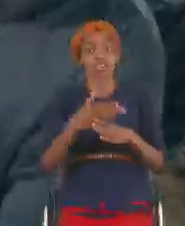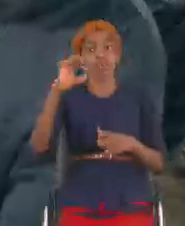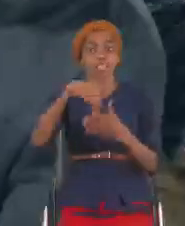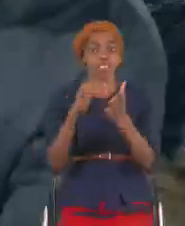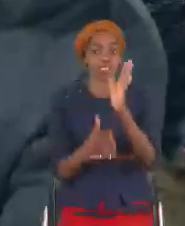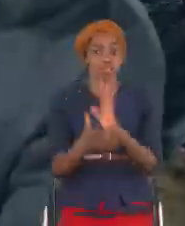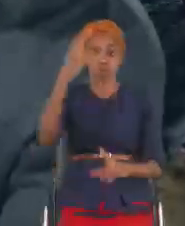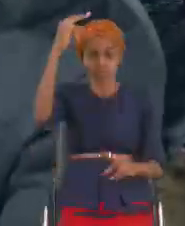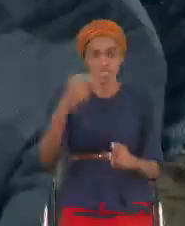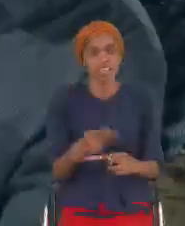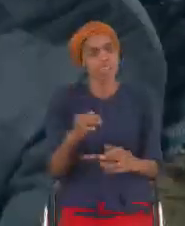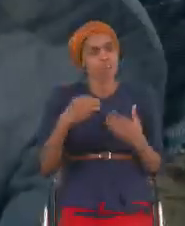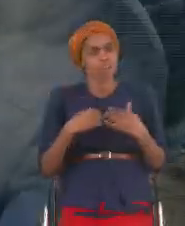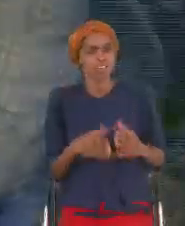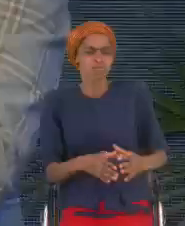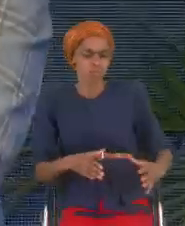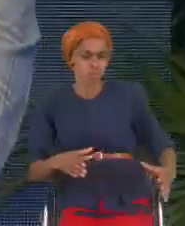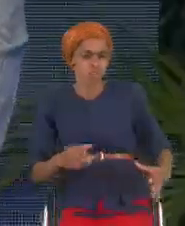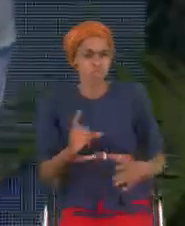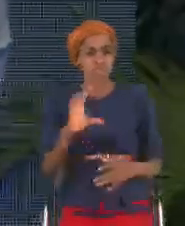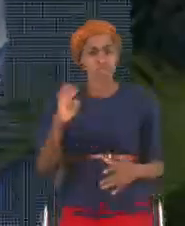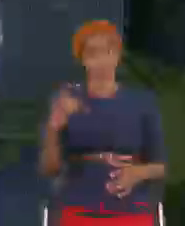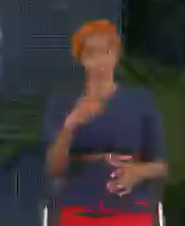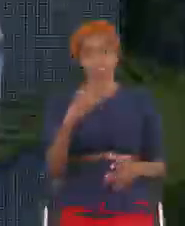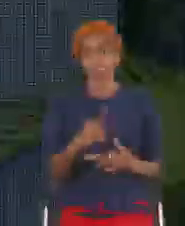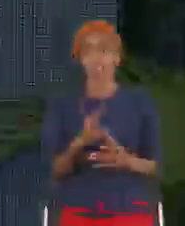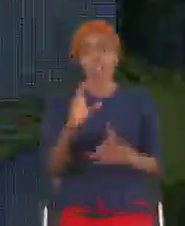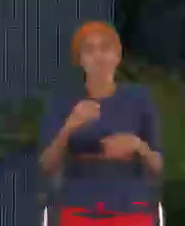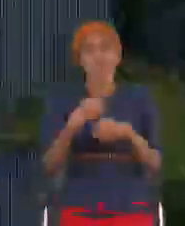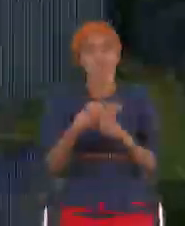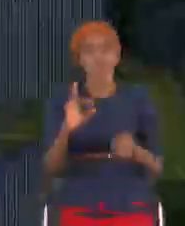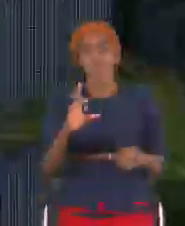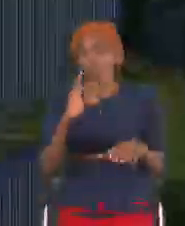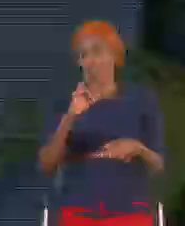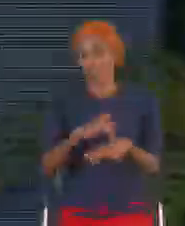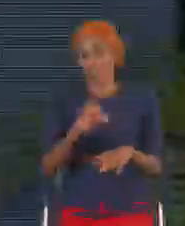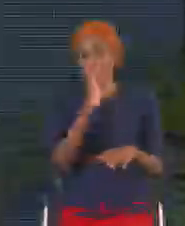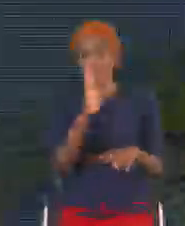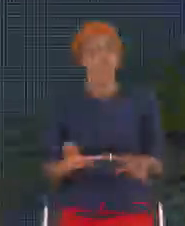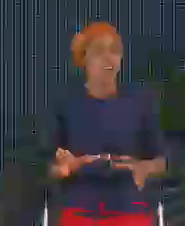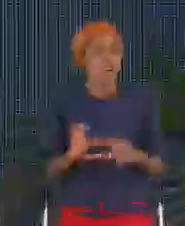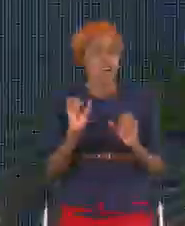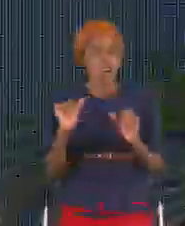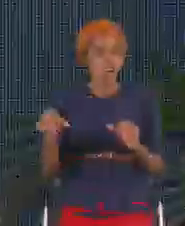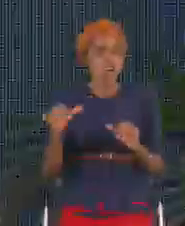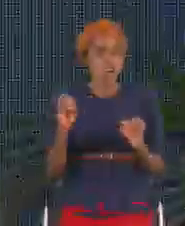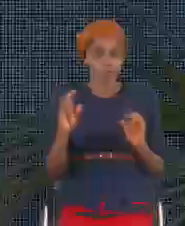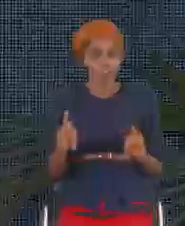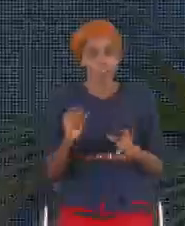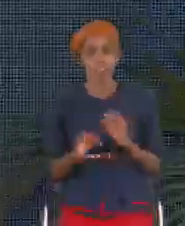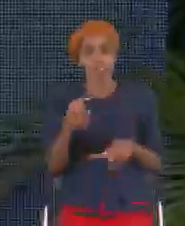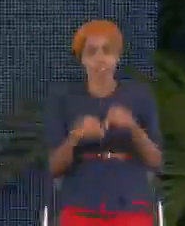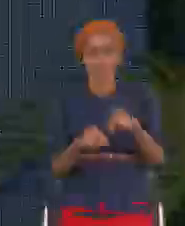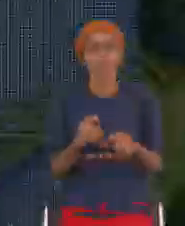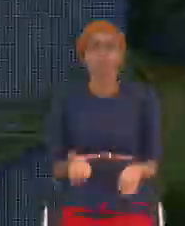have elephantiasis, it'll make your feet to be normal. If you are lame, you rise up and walk. And